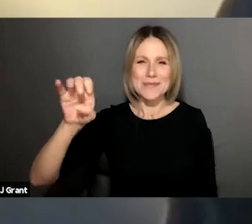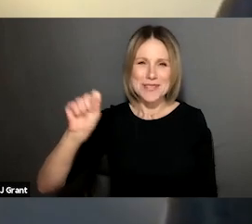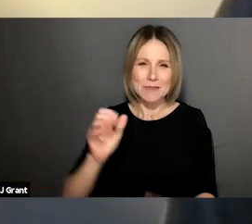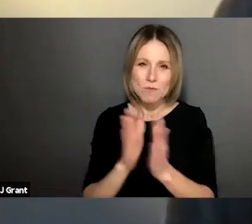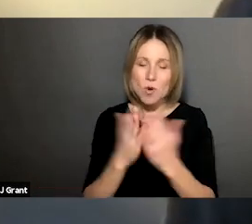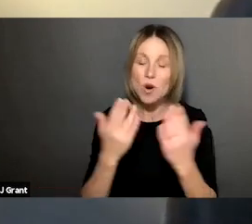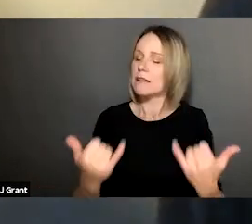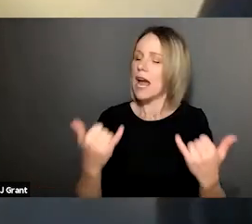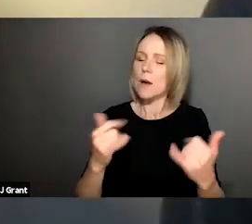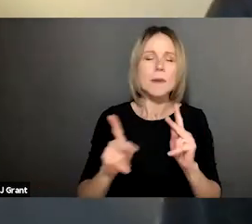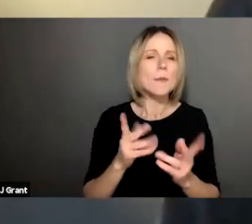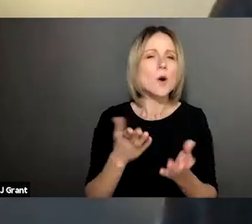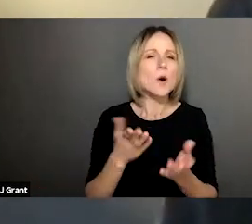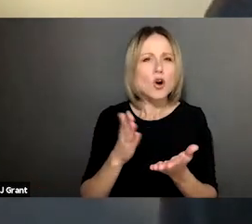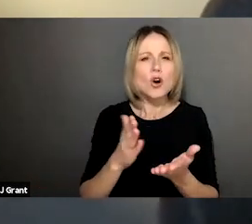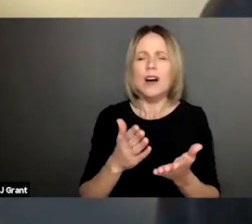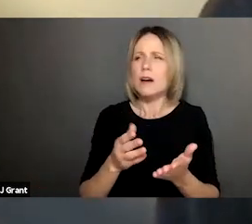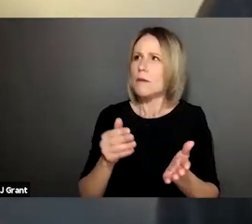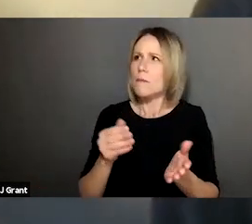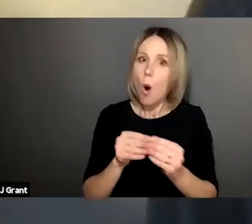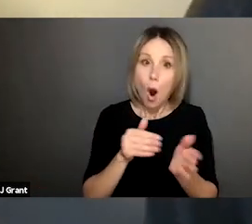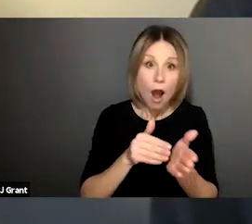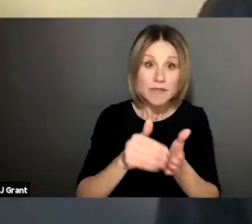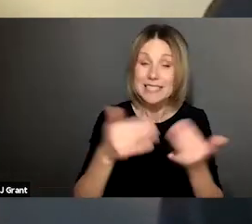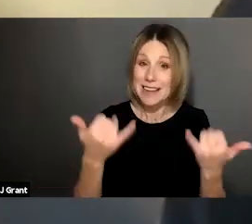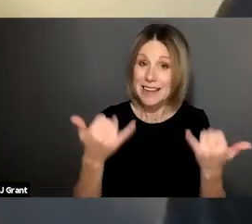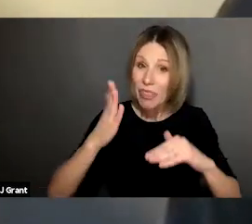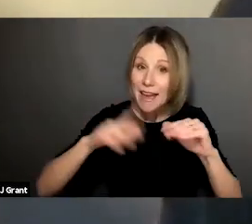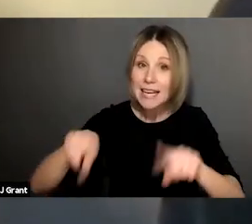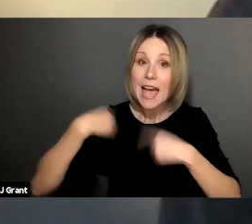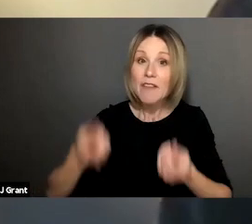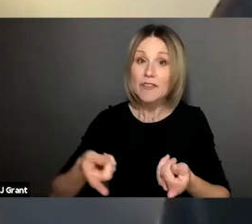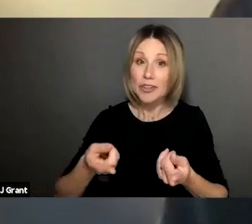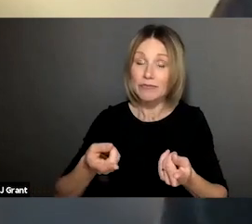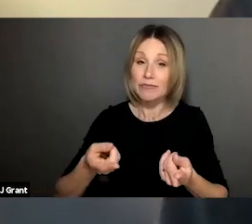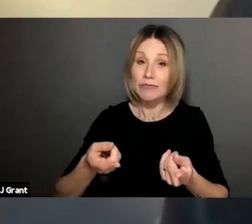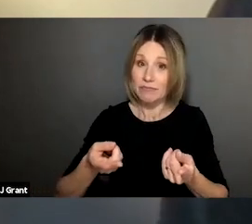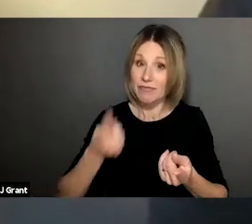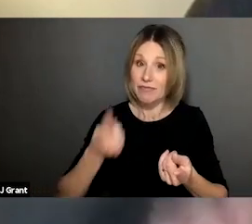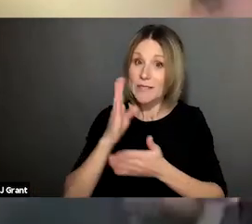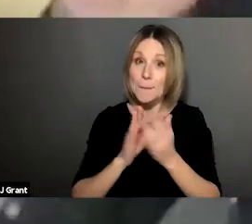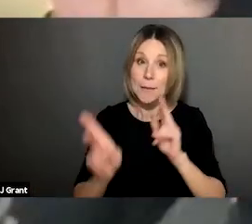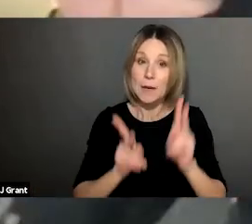more than they have sometimes, for some of them, ever in their lives. And I'm hoping that this